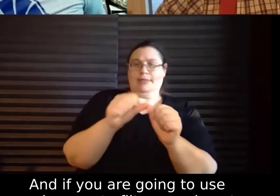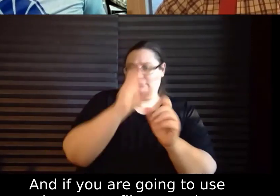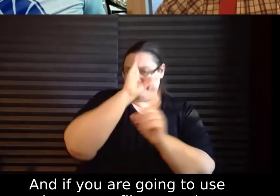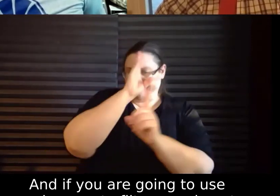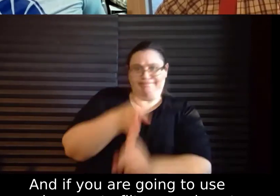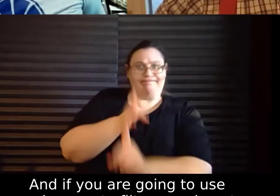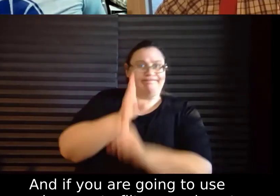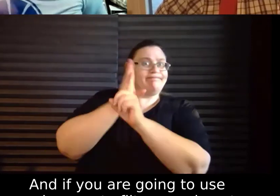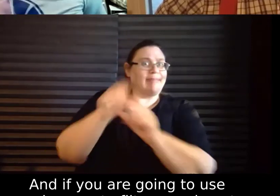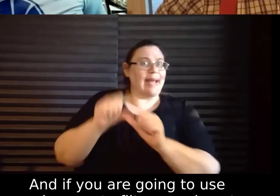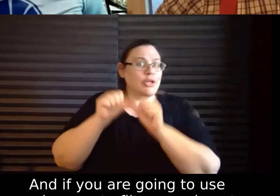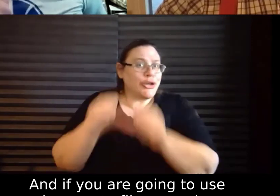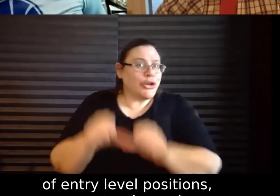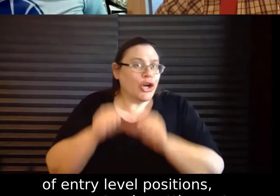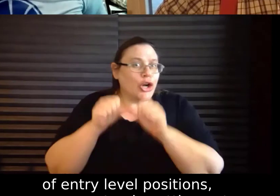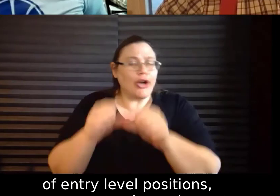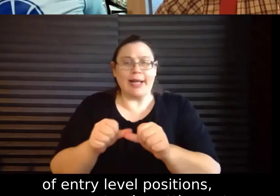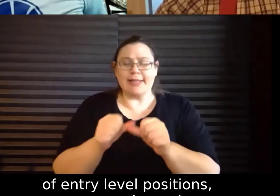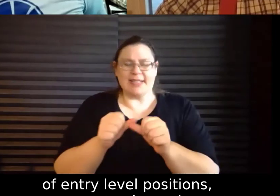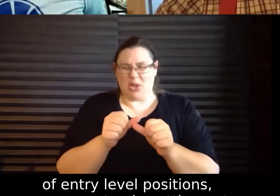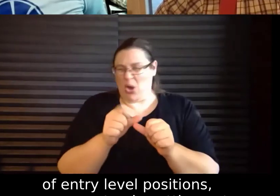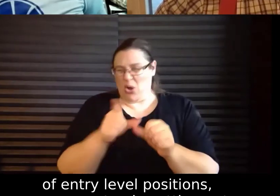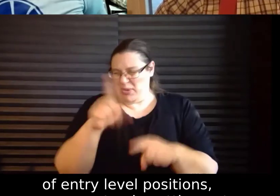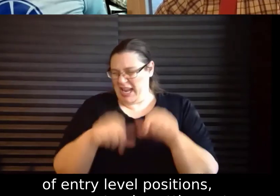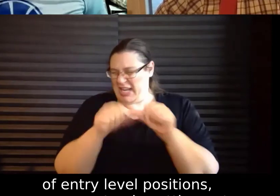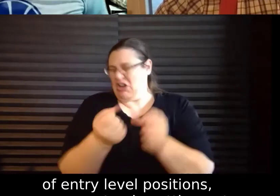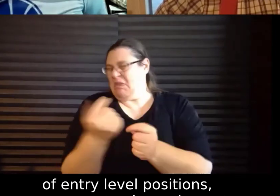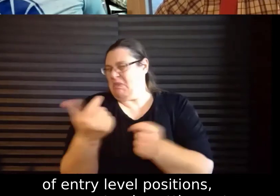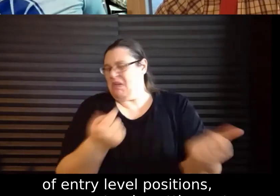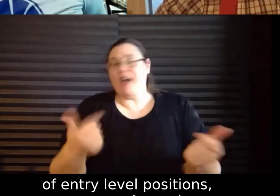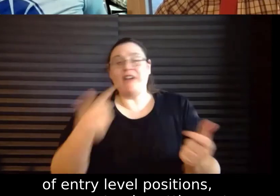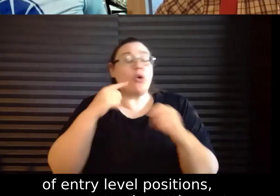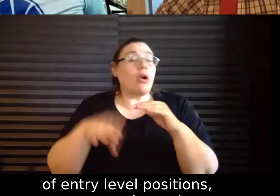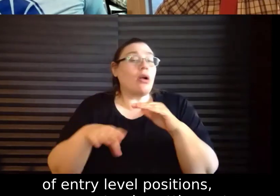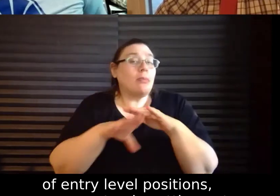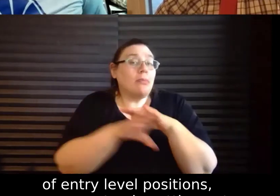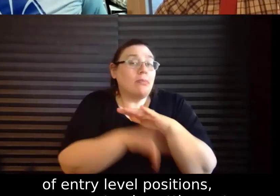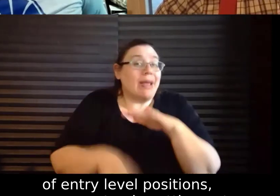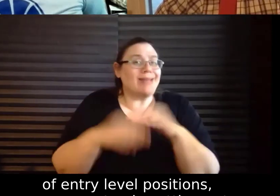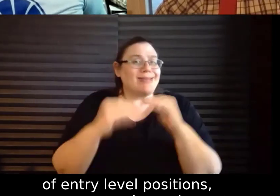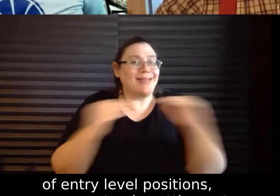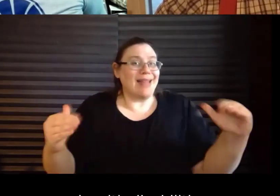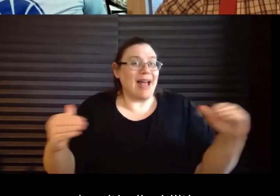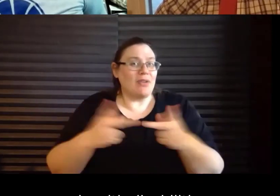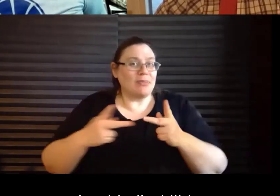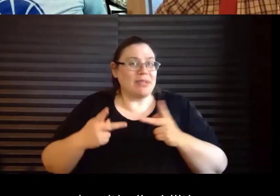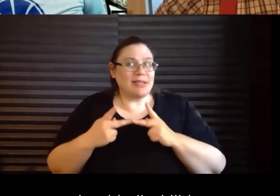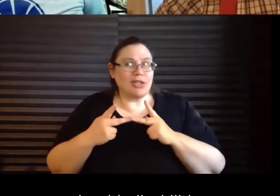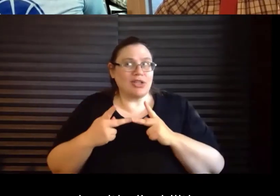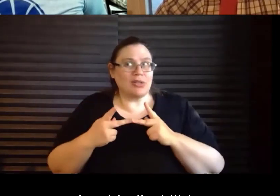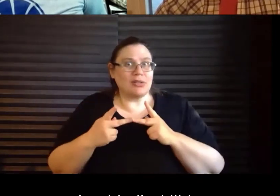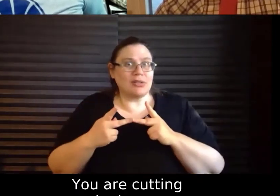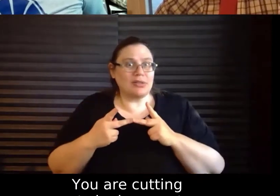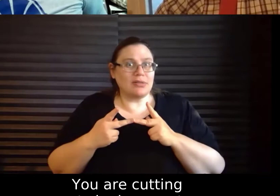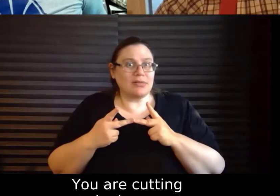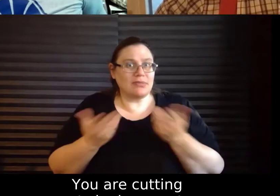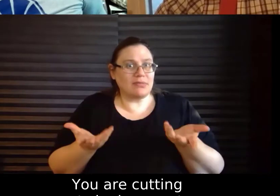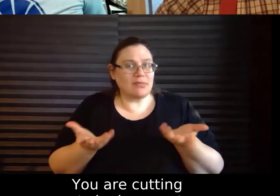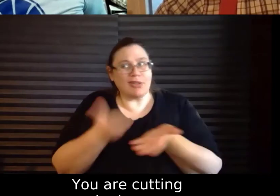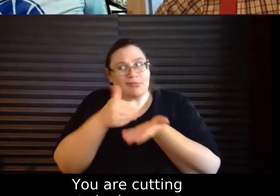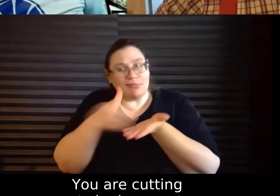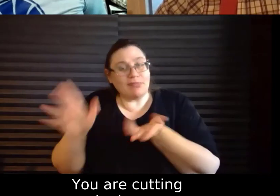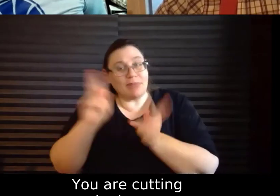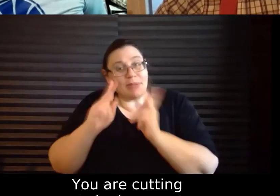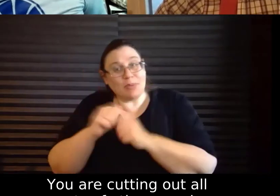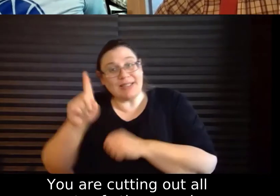to filter people out of entry-level positions, you're not only cutting out people with disabilities, you're cutting